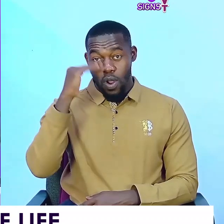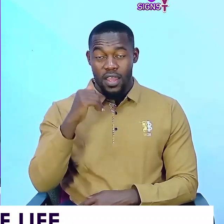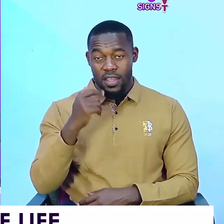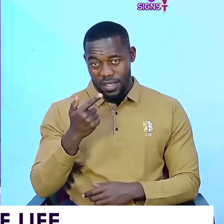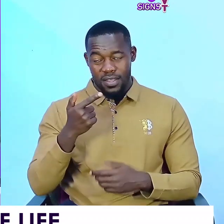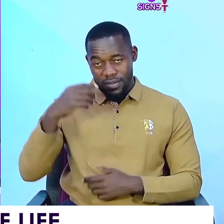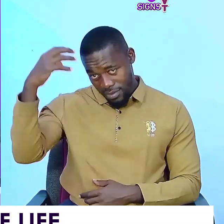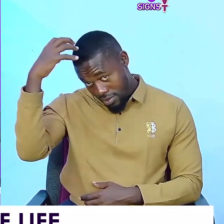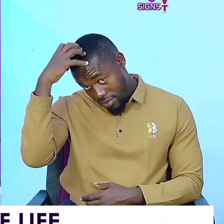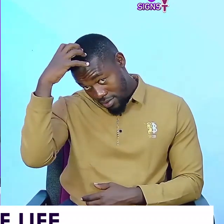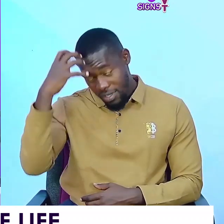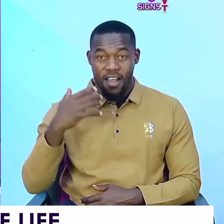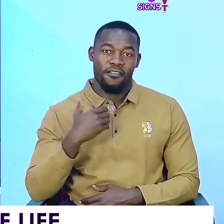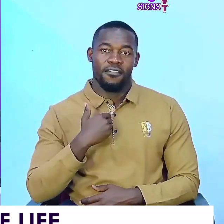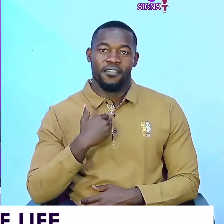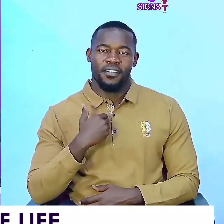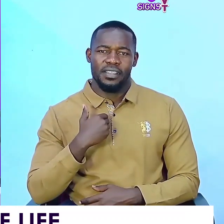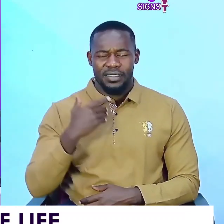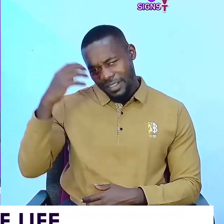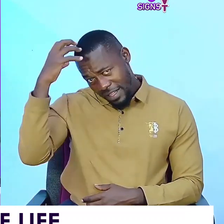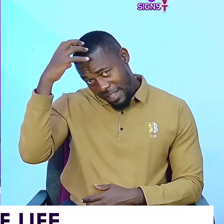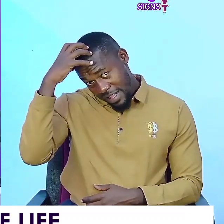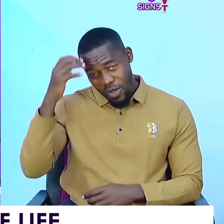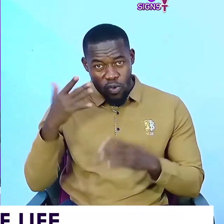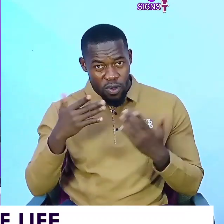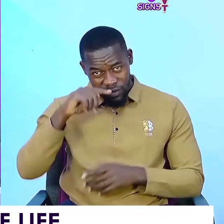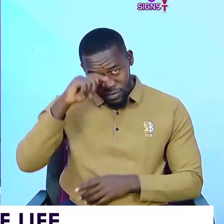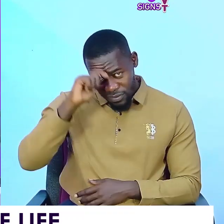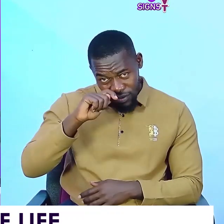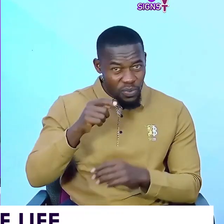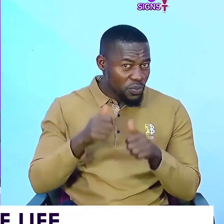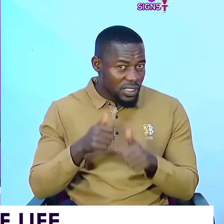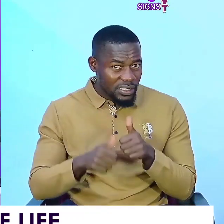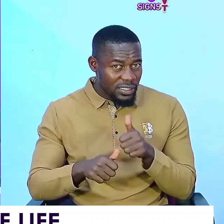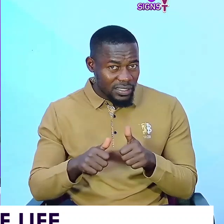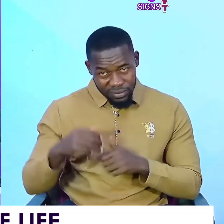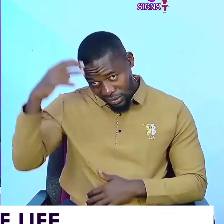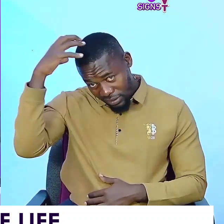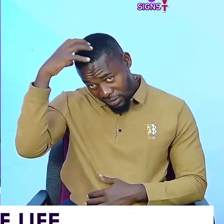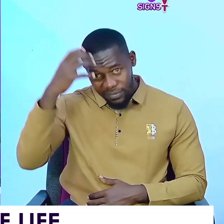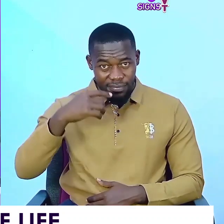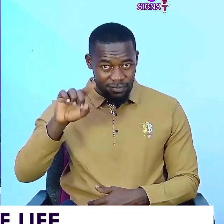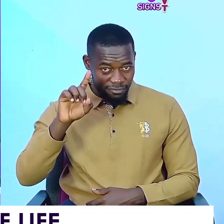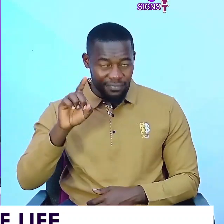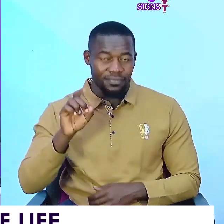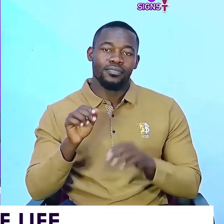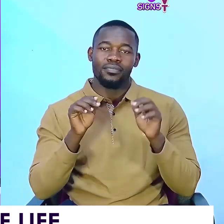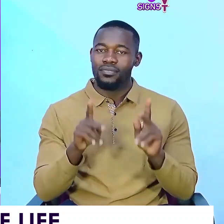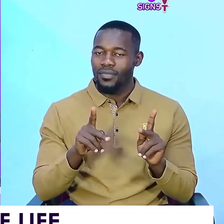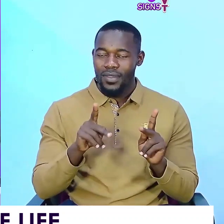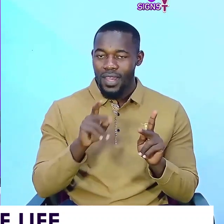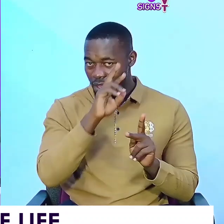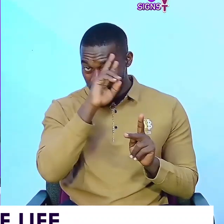our caps. Is this a cap or a hat? Hat. Whatever you call it goes. Okay. There's a reason